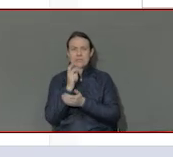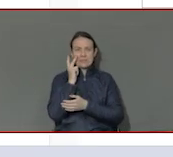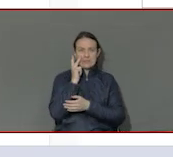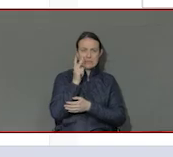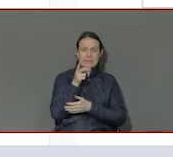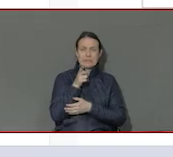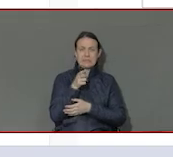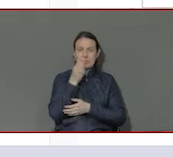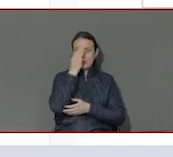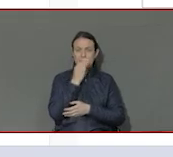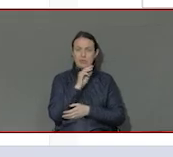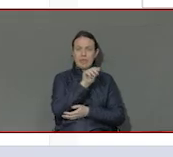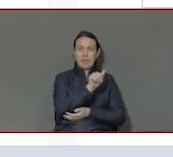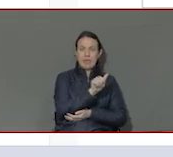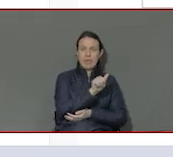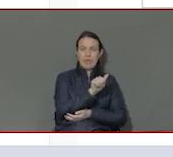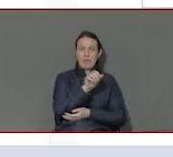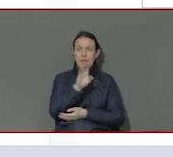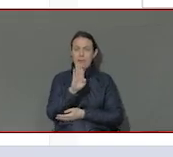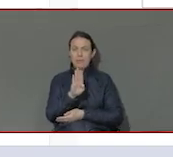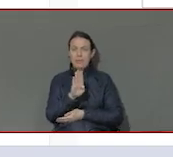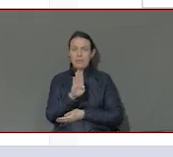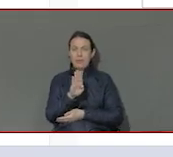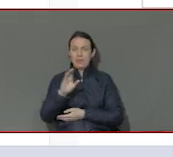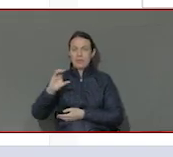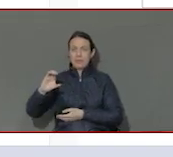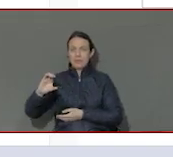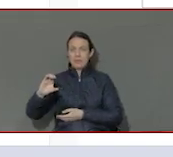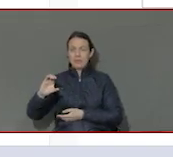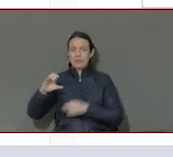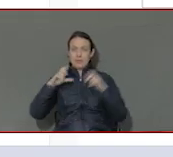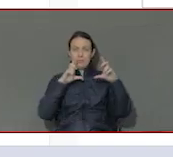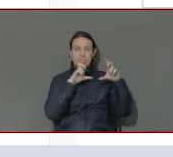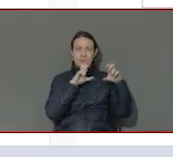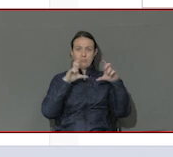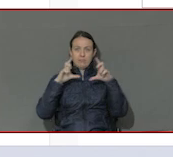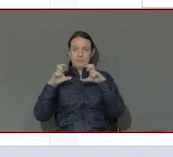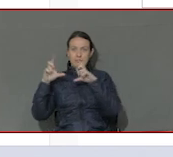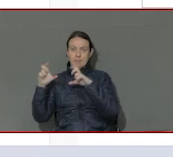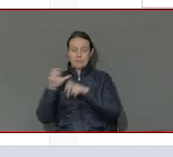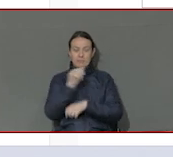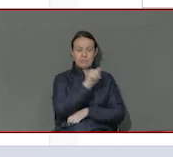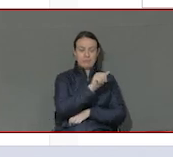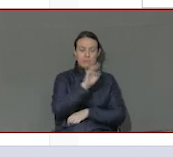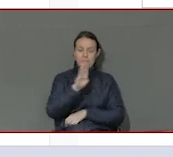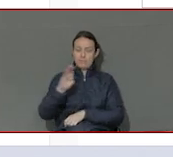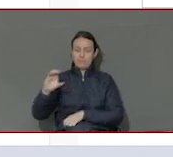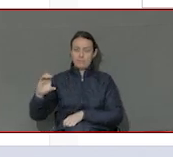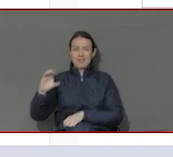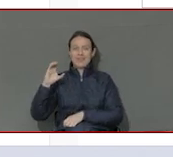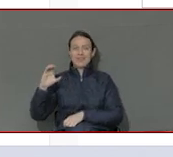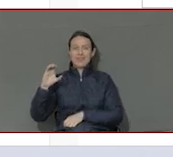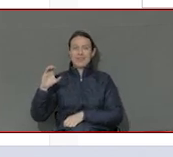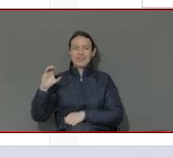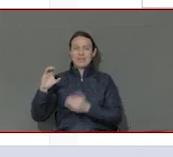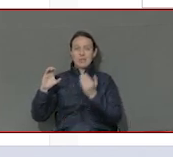we have pelvis A, pelvis B, and pelvis C. Pelvis C will represent